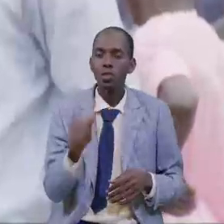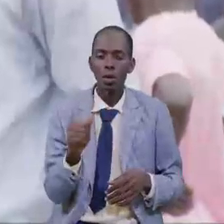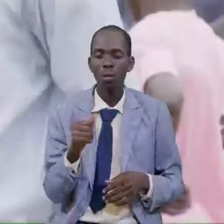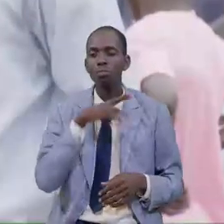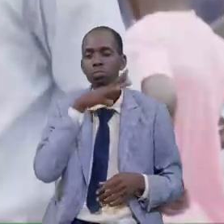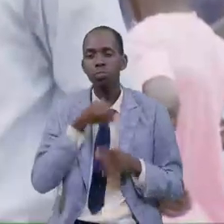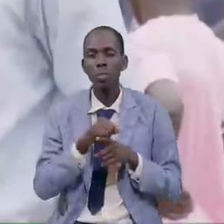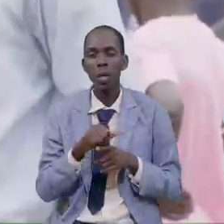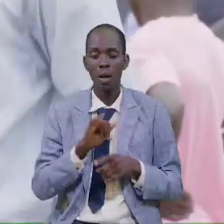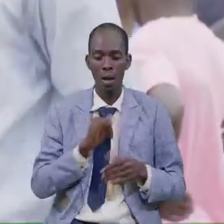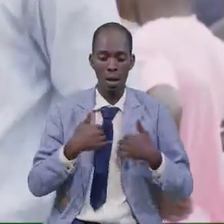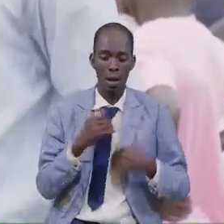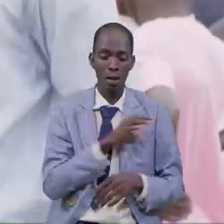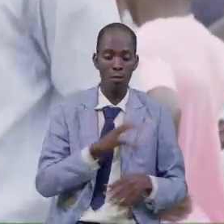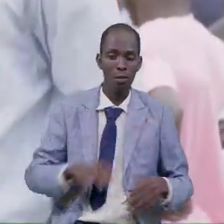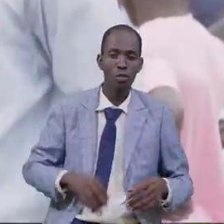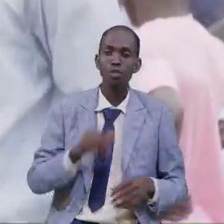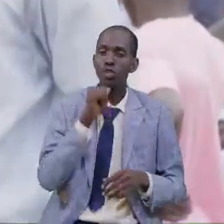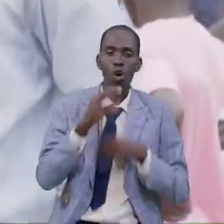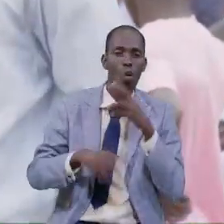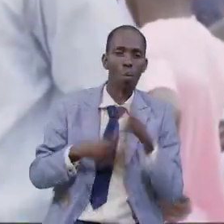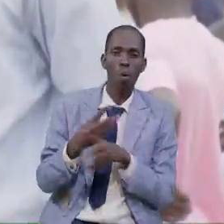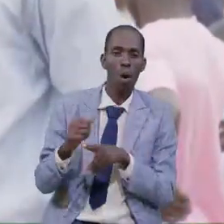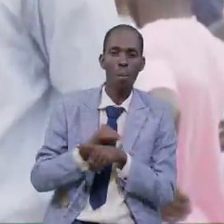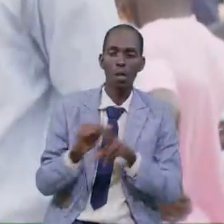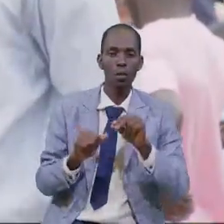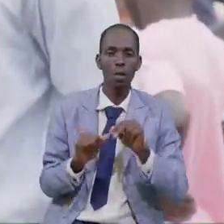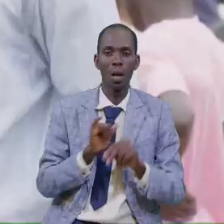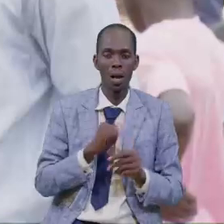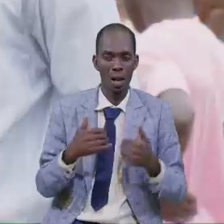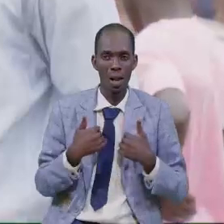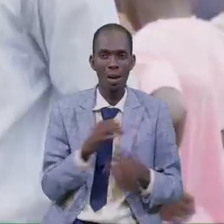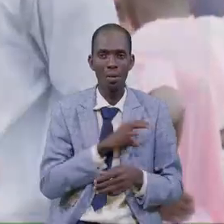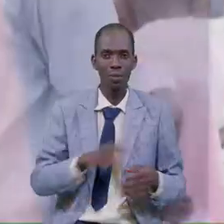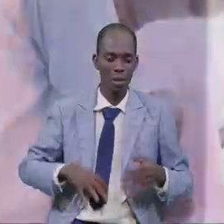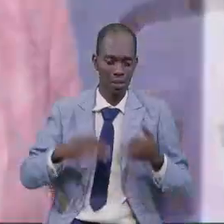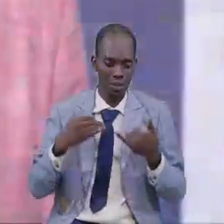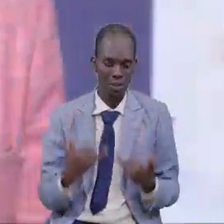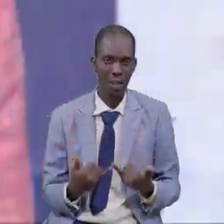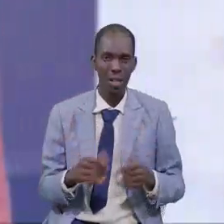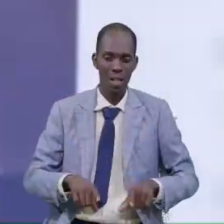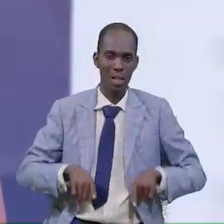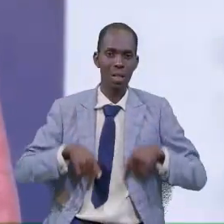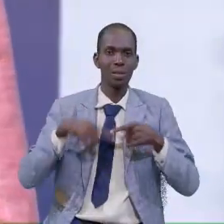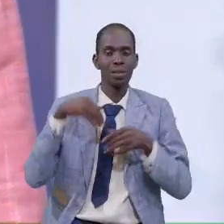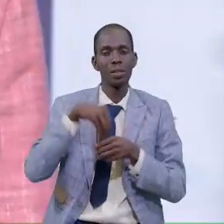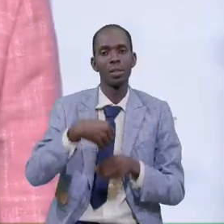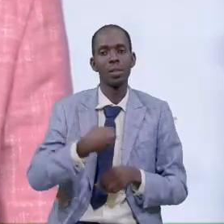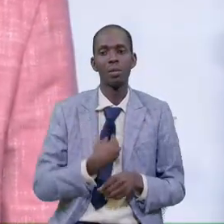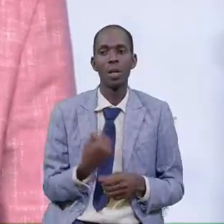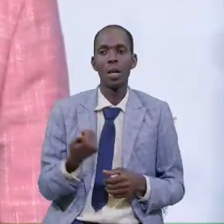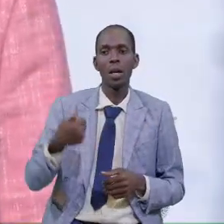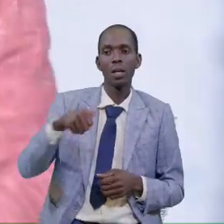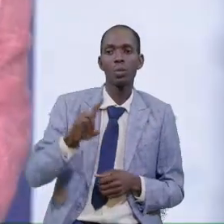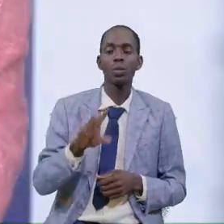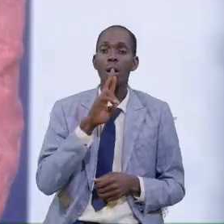Not worldliness. Christ now. Living in me. Wherever you are, you're raising up your hand and you're standing